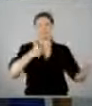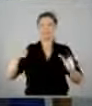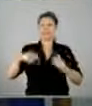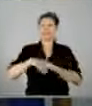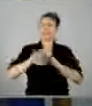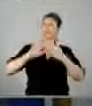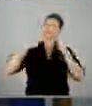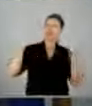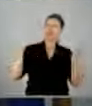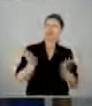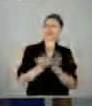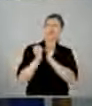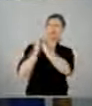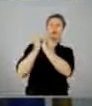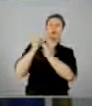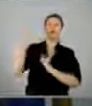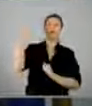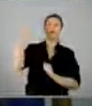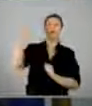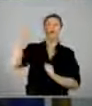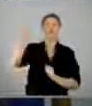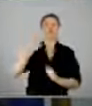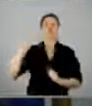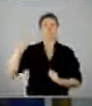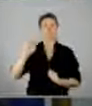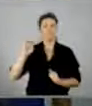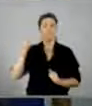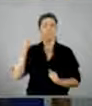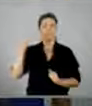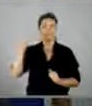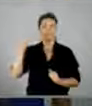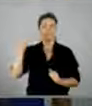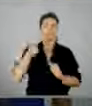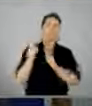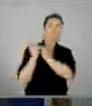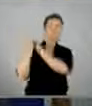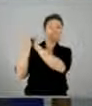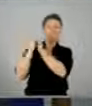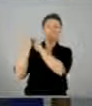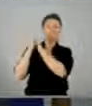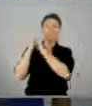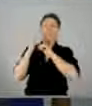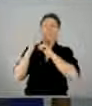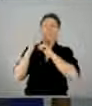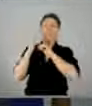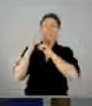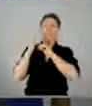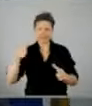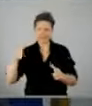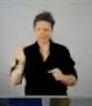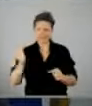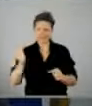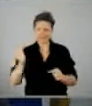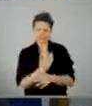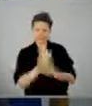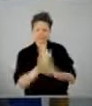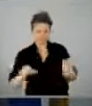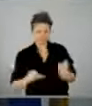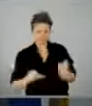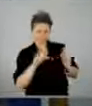very closely. We have a preferential, long-standing collaborative relationship, and it's been strengthened under COVID times. But